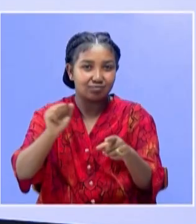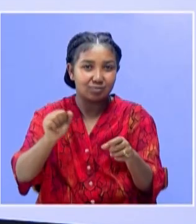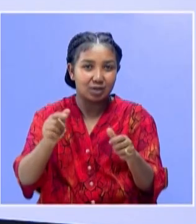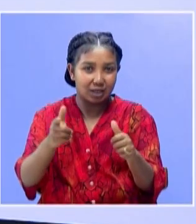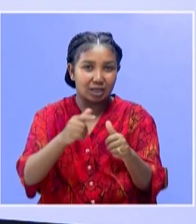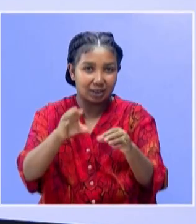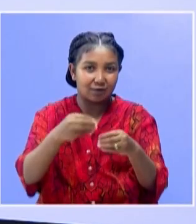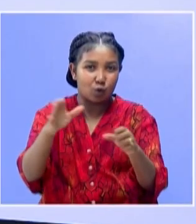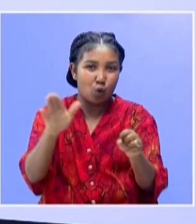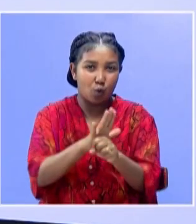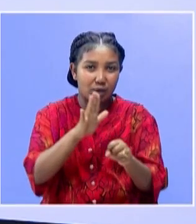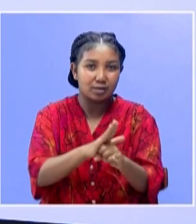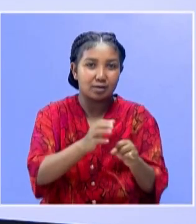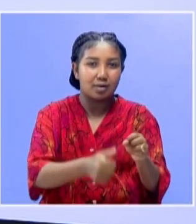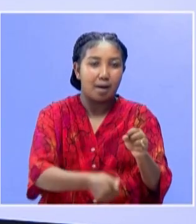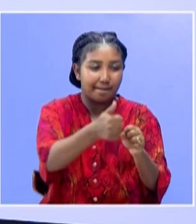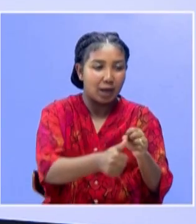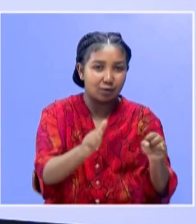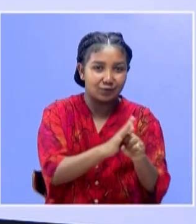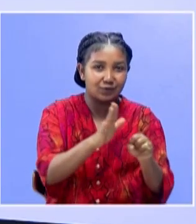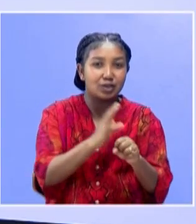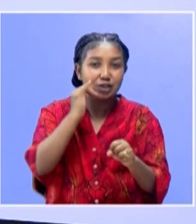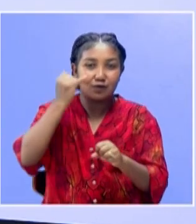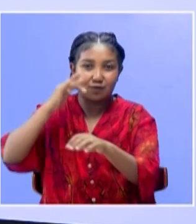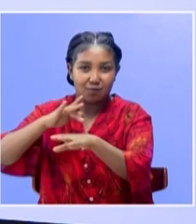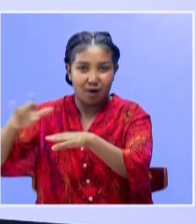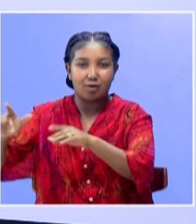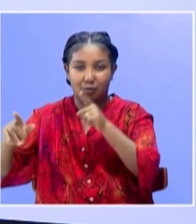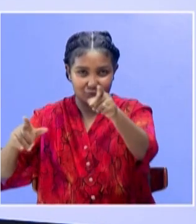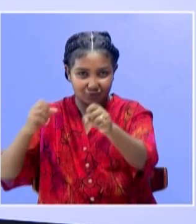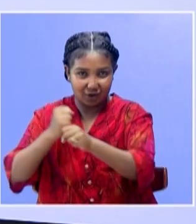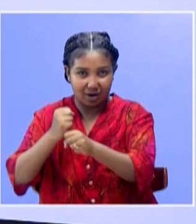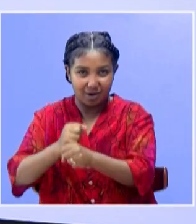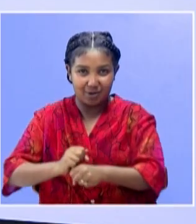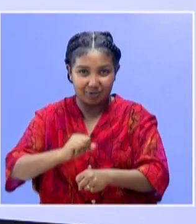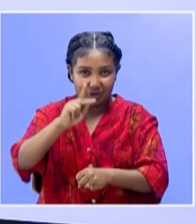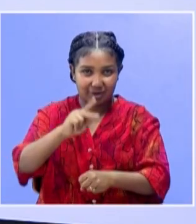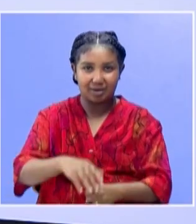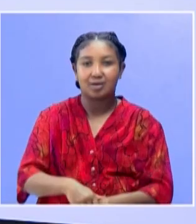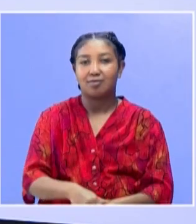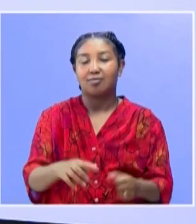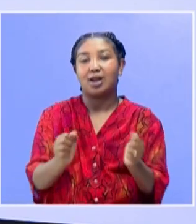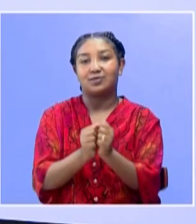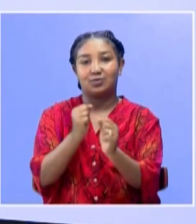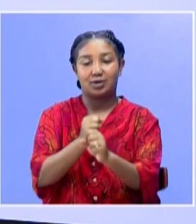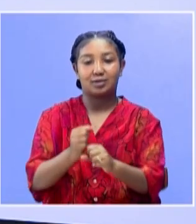is I will give you a complete main clause and then you will do the if clause. Okay? Let's do